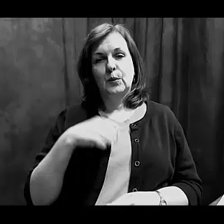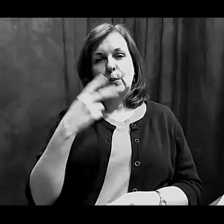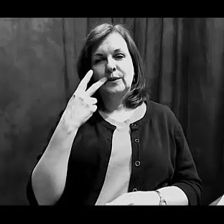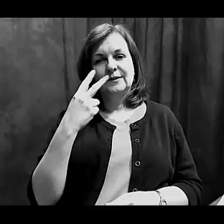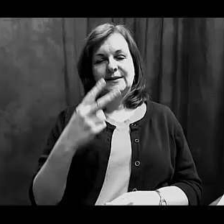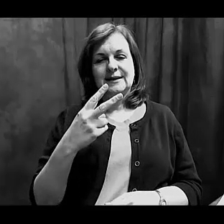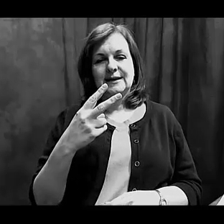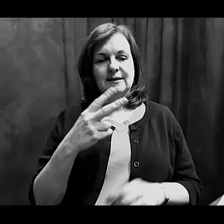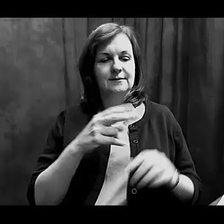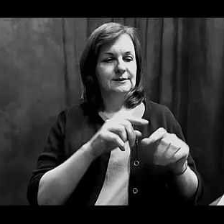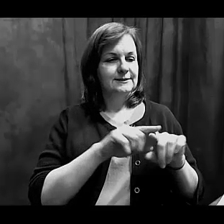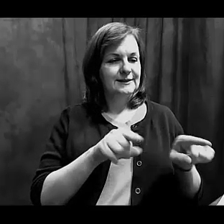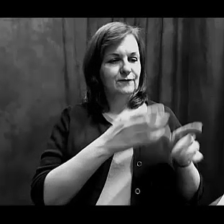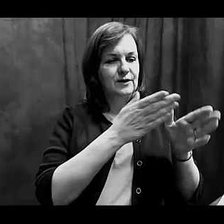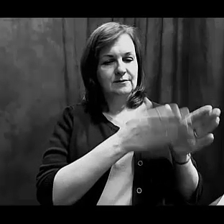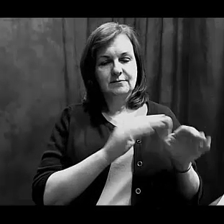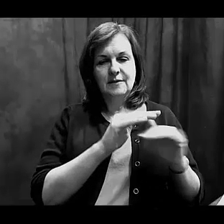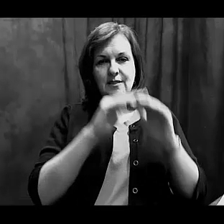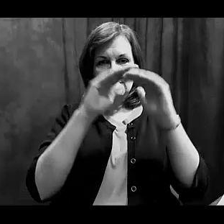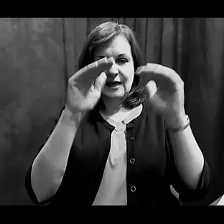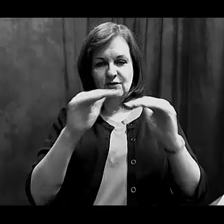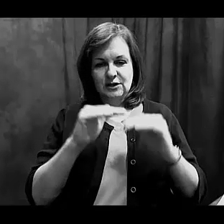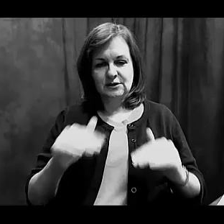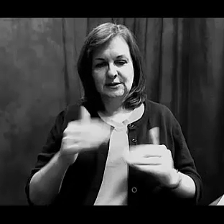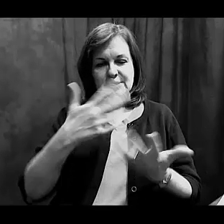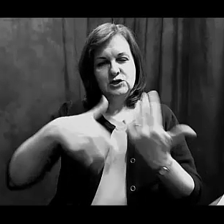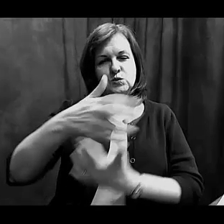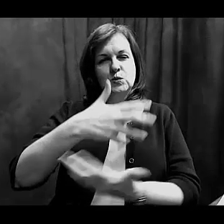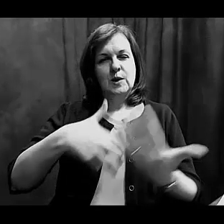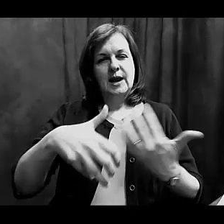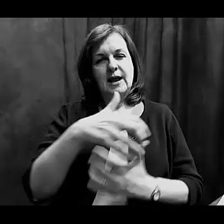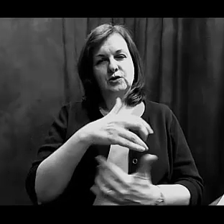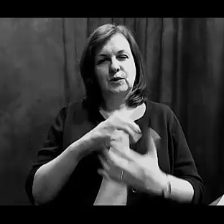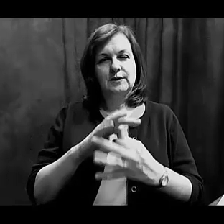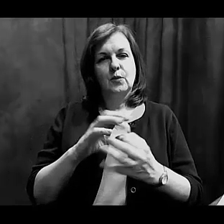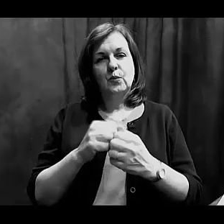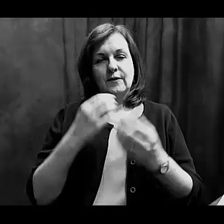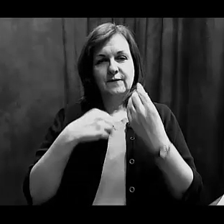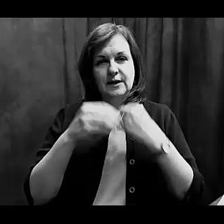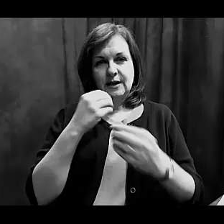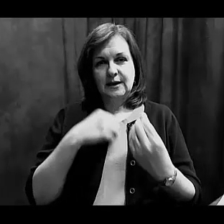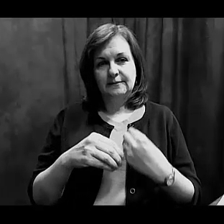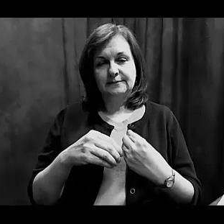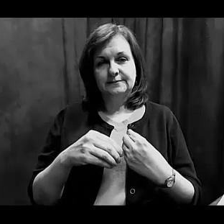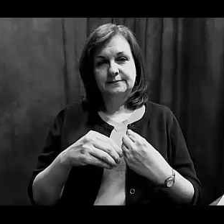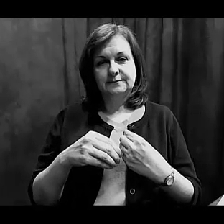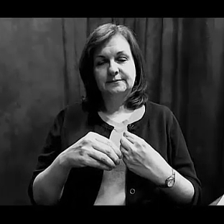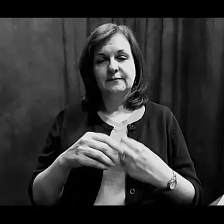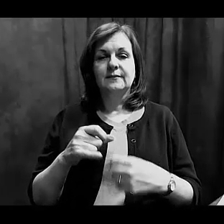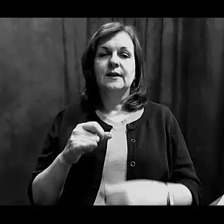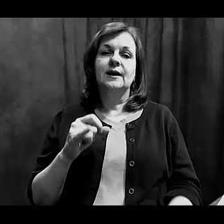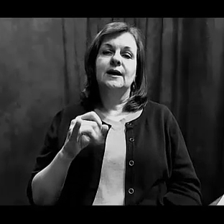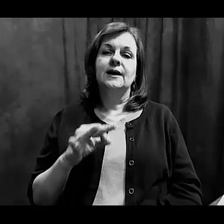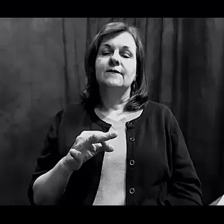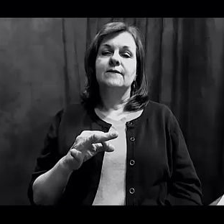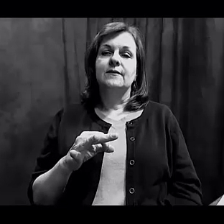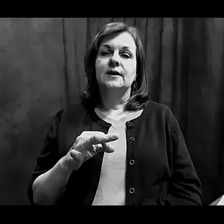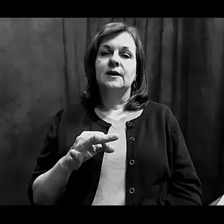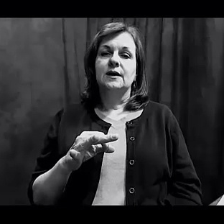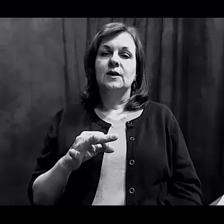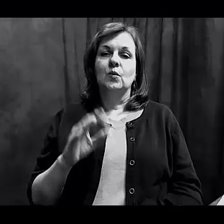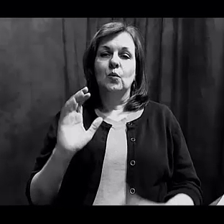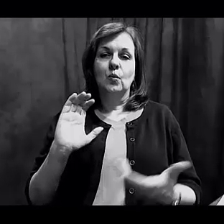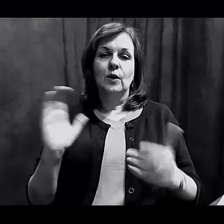this leveling interaction kind of hierarchy associated with feeding. Now, if we